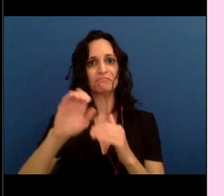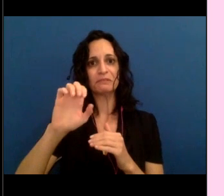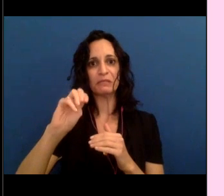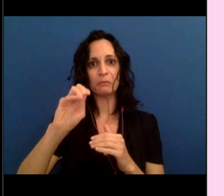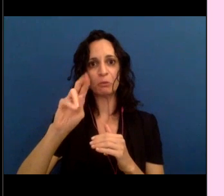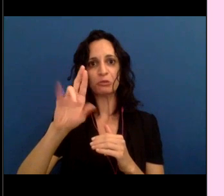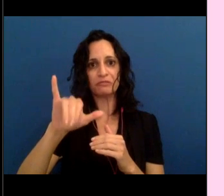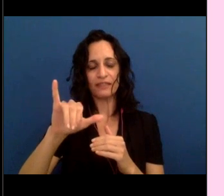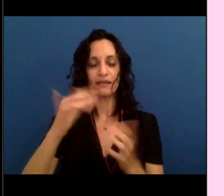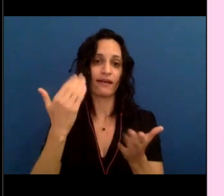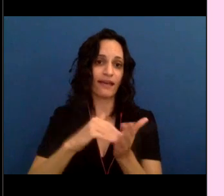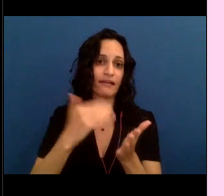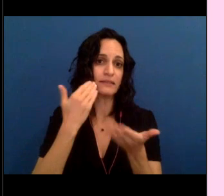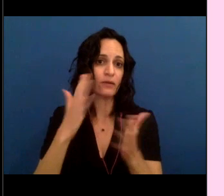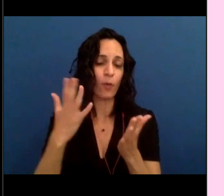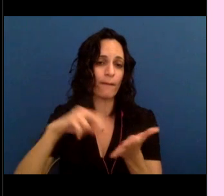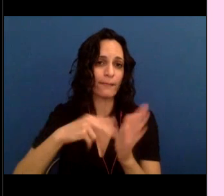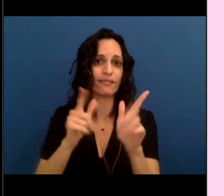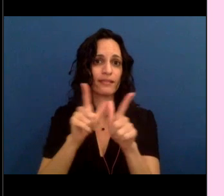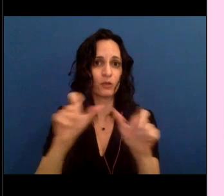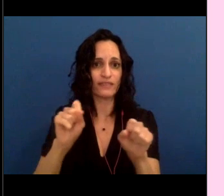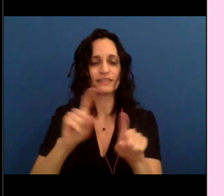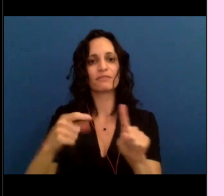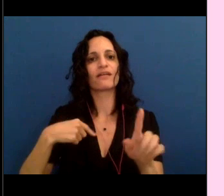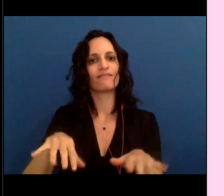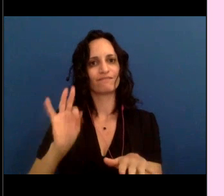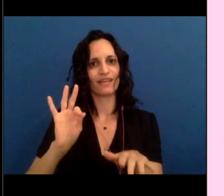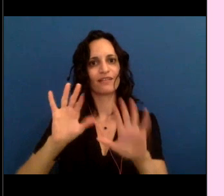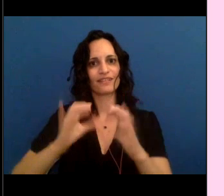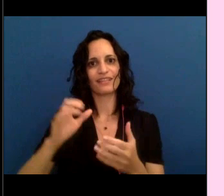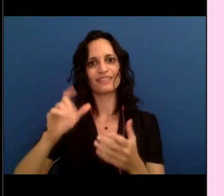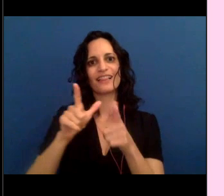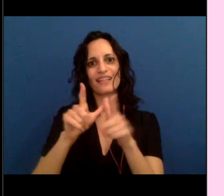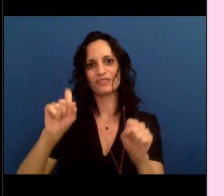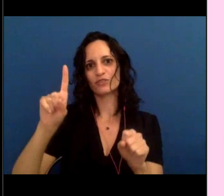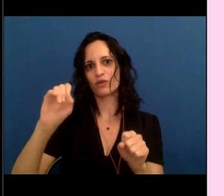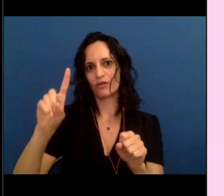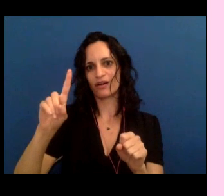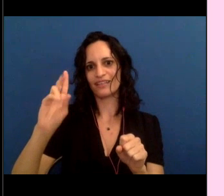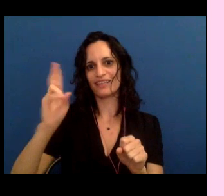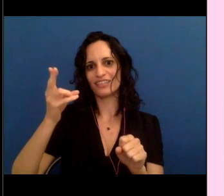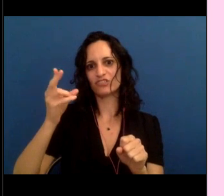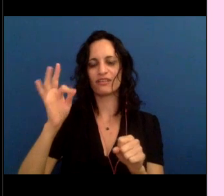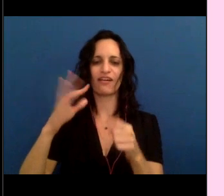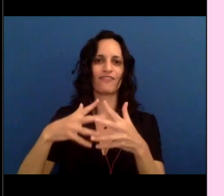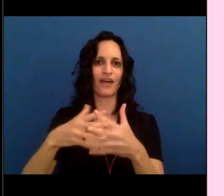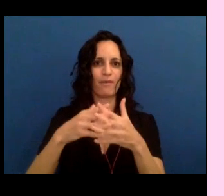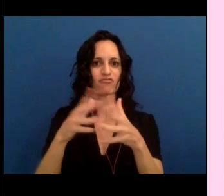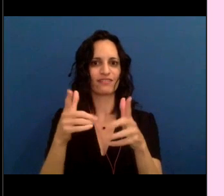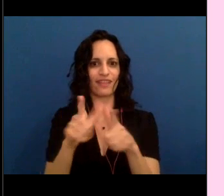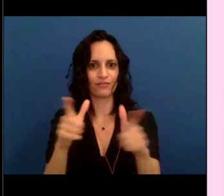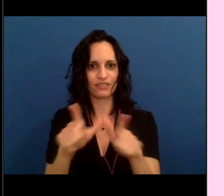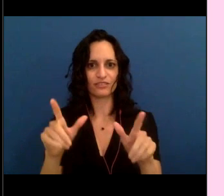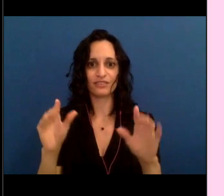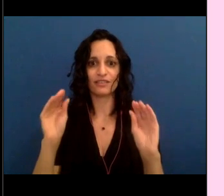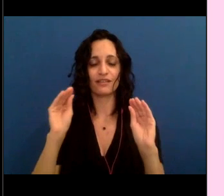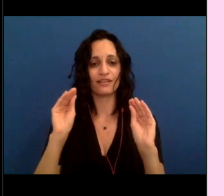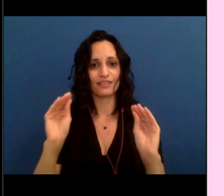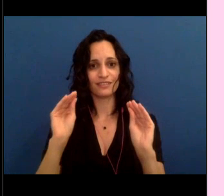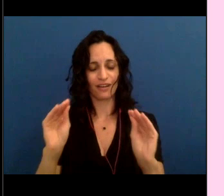was, but I stumbled across Linguistics 101, History of the American Languages. It was taught by Susan